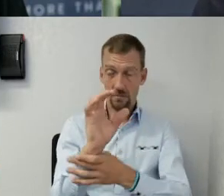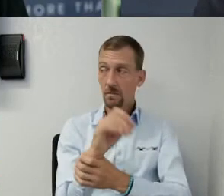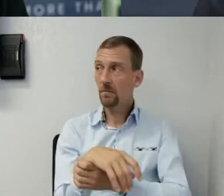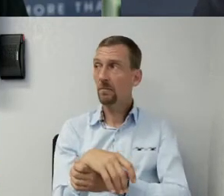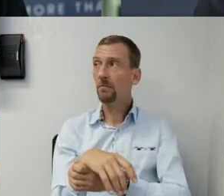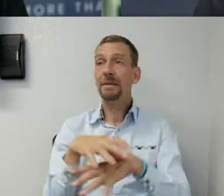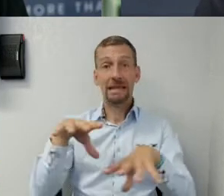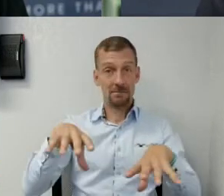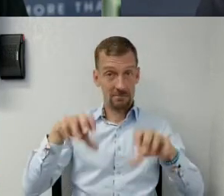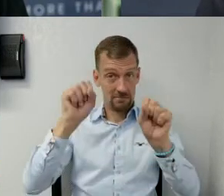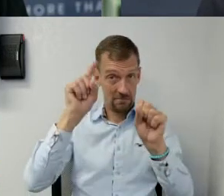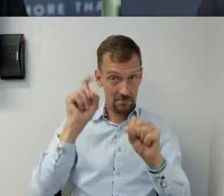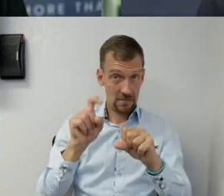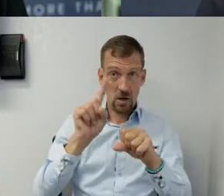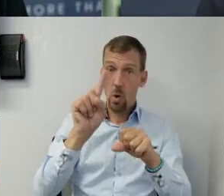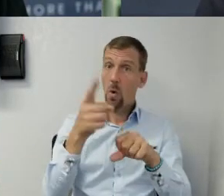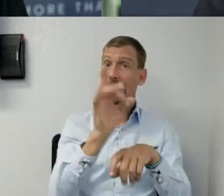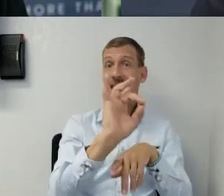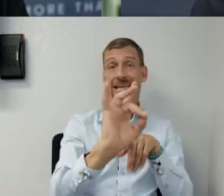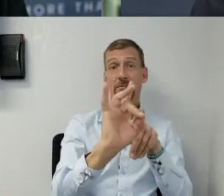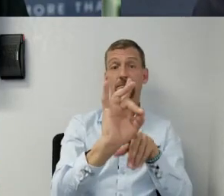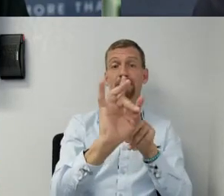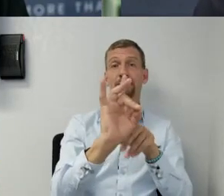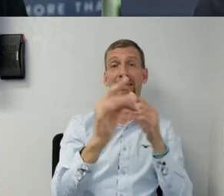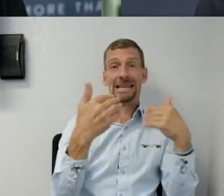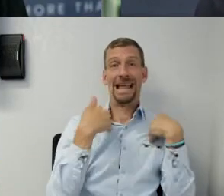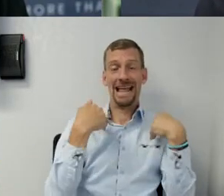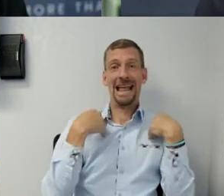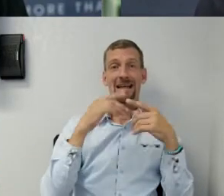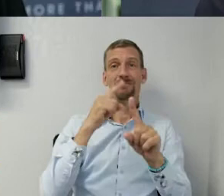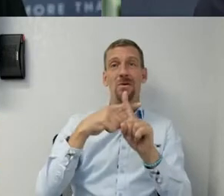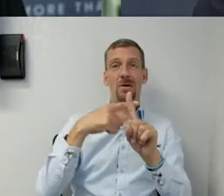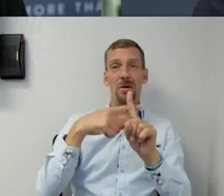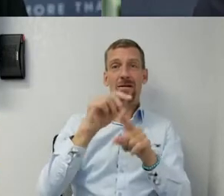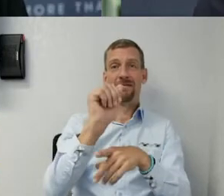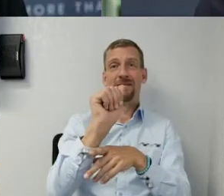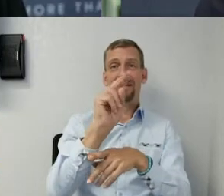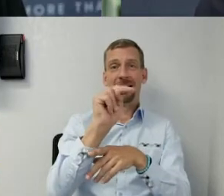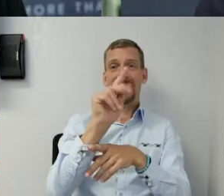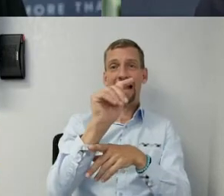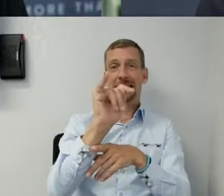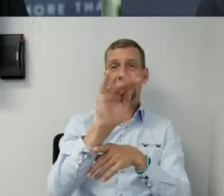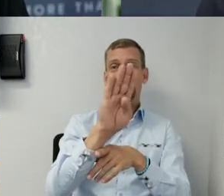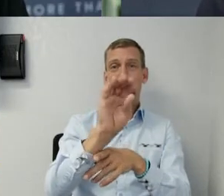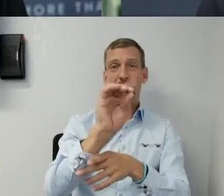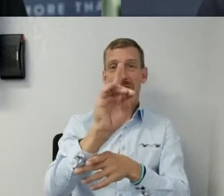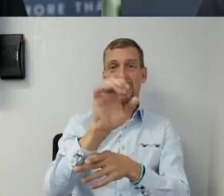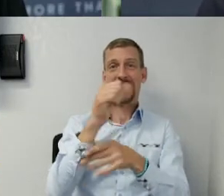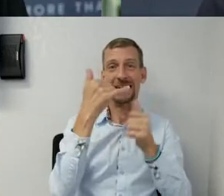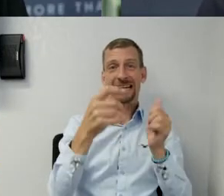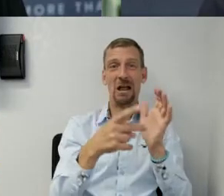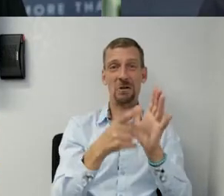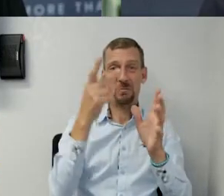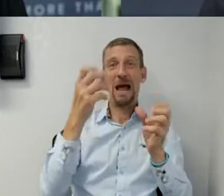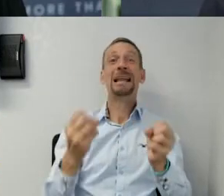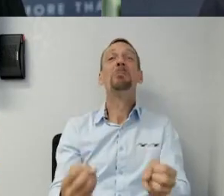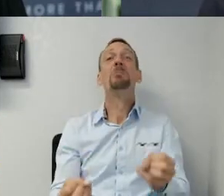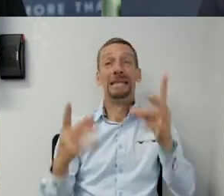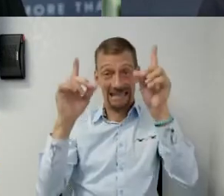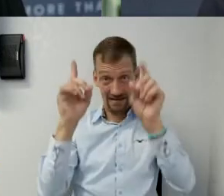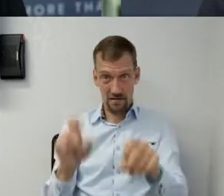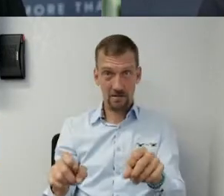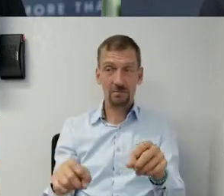had taken the test, and only 8 of them tested positive for the antibodies. So now twice as many tests